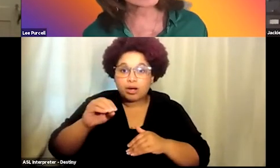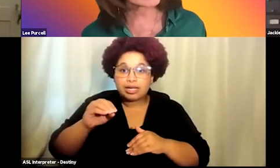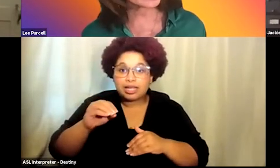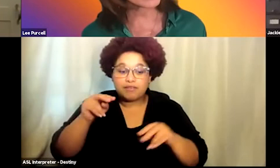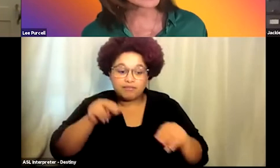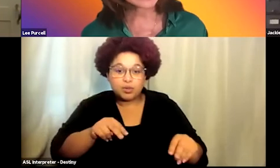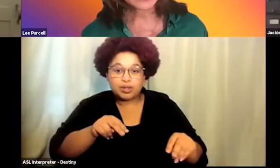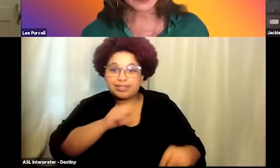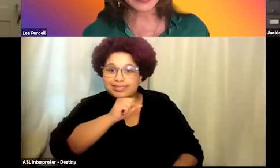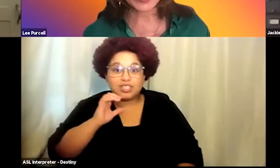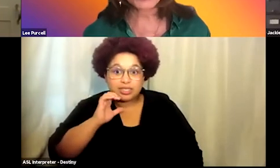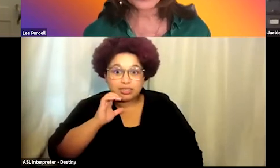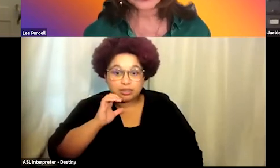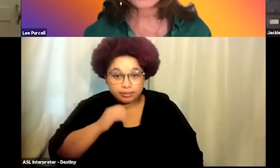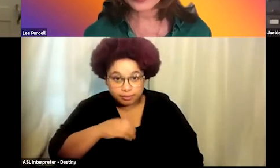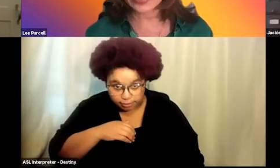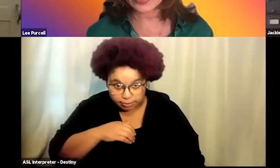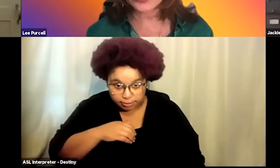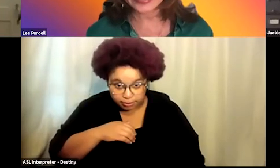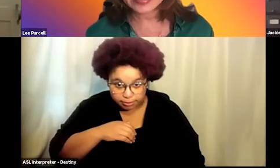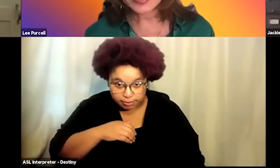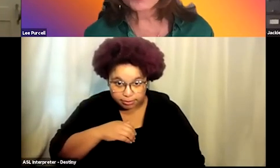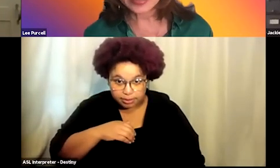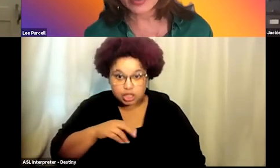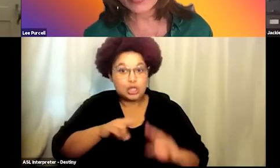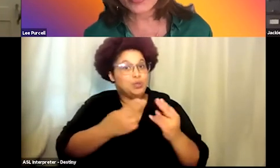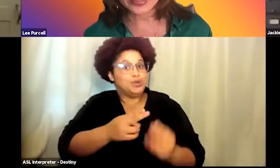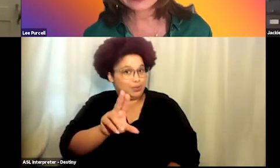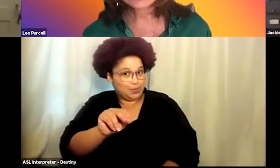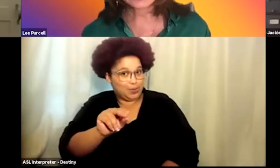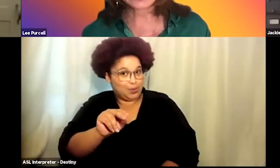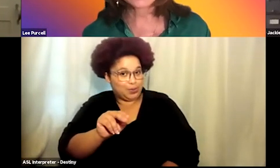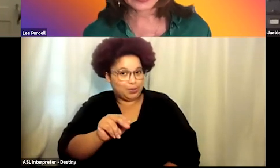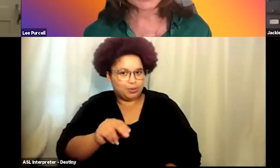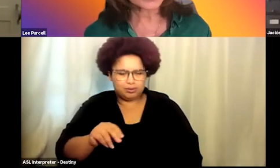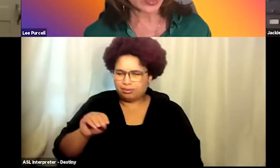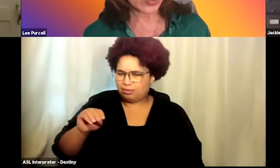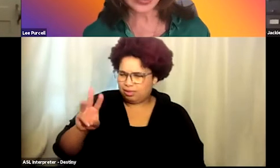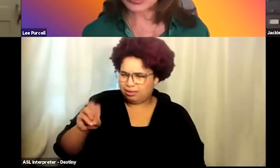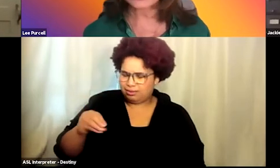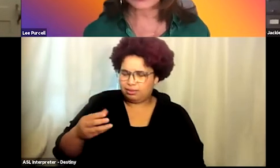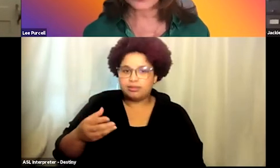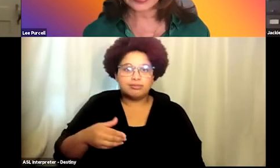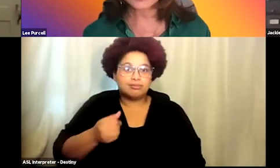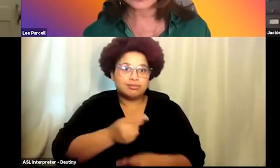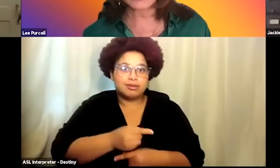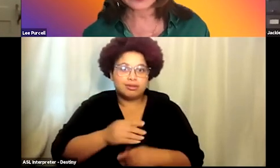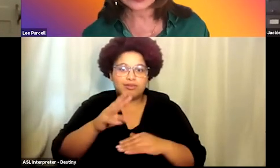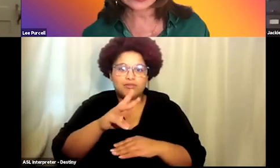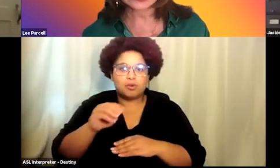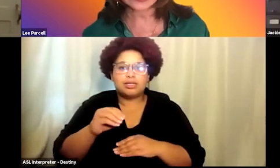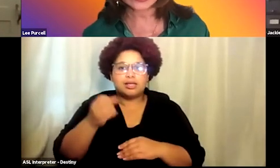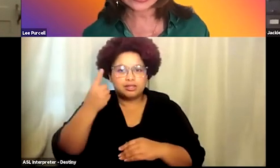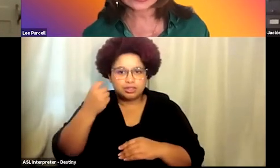citizens. Hello. We don't do that in the union, but yeah, over 40. And although when I was over 40, I